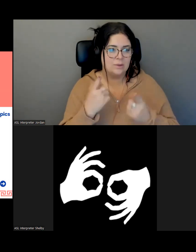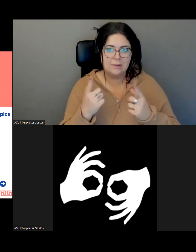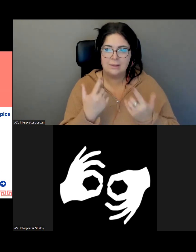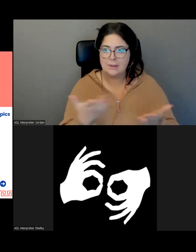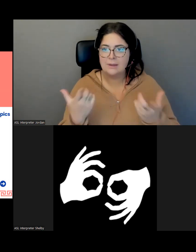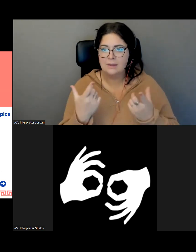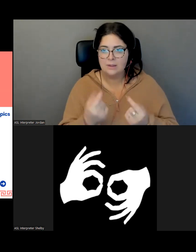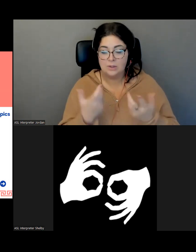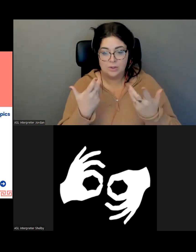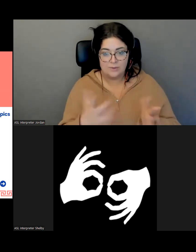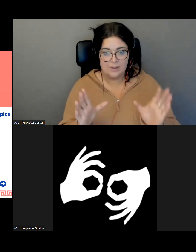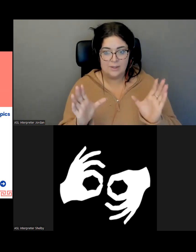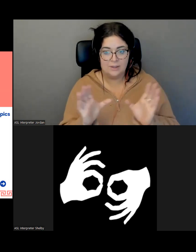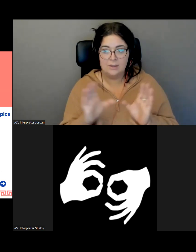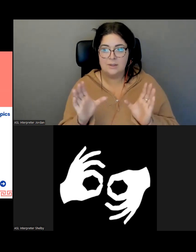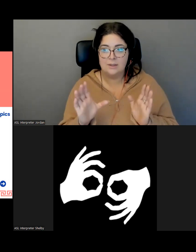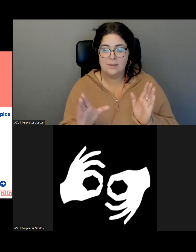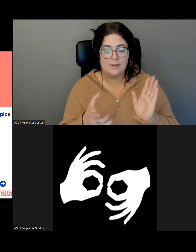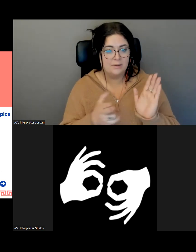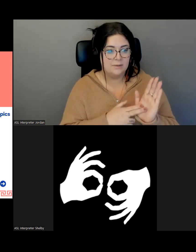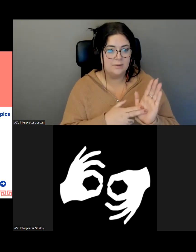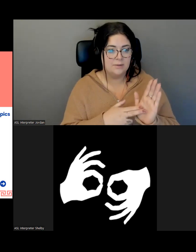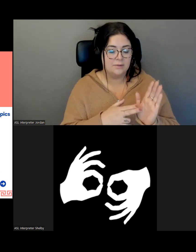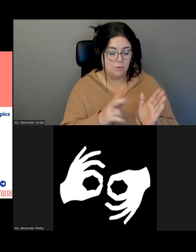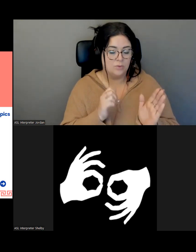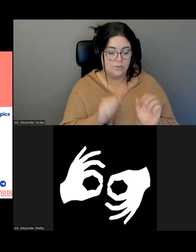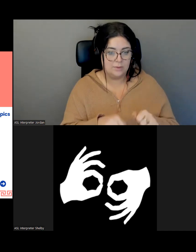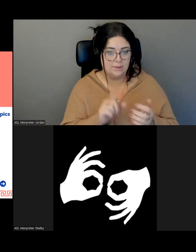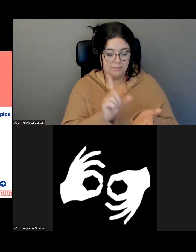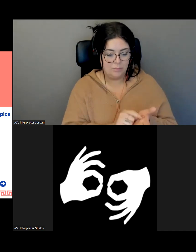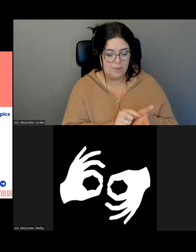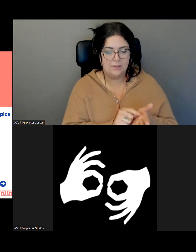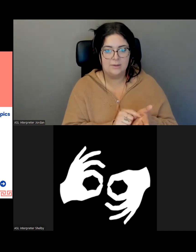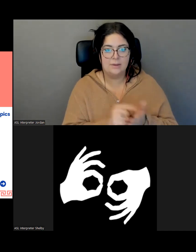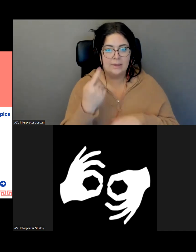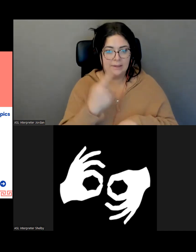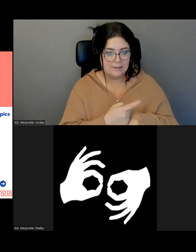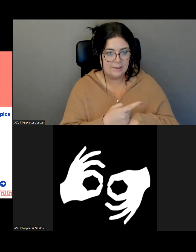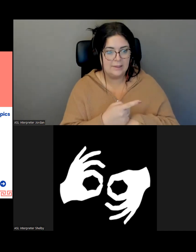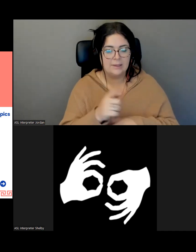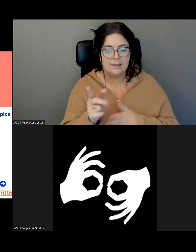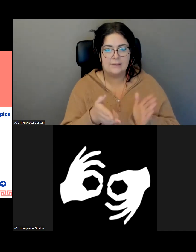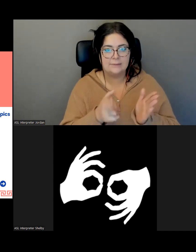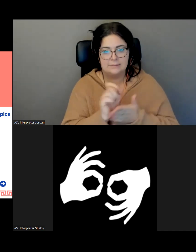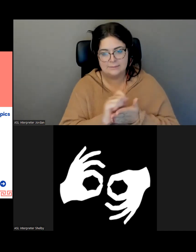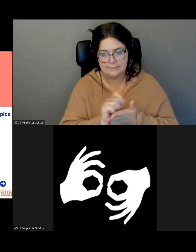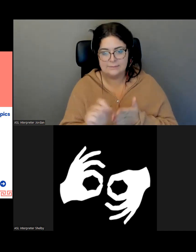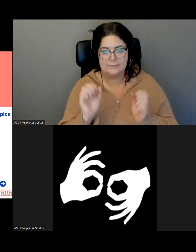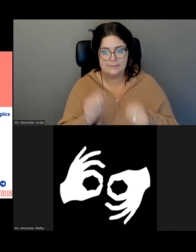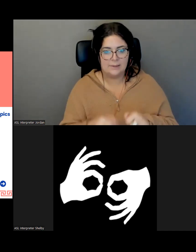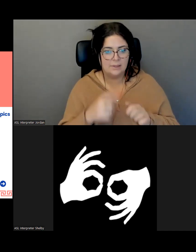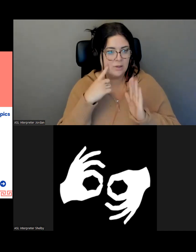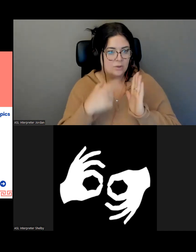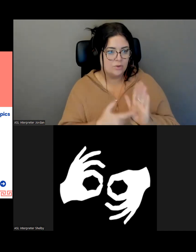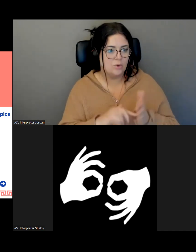once you have the certificate, you can date it, or sorry, print it out, date it, and then sign your name on it. So I'll show you how